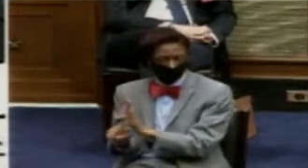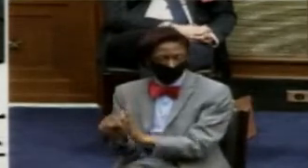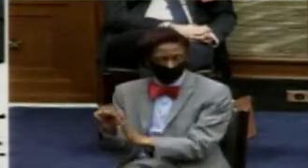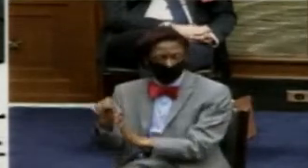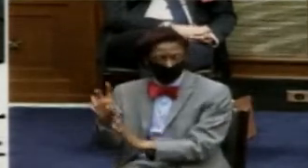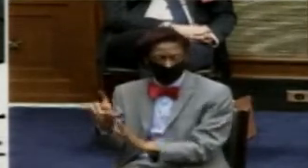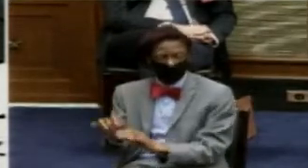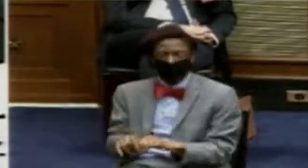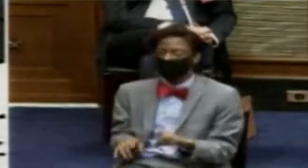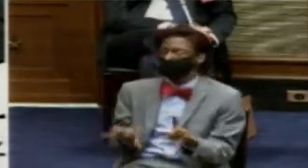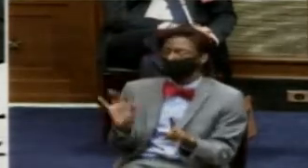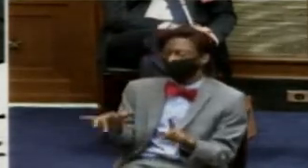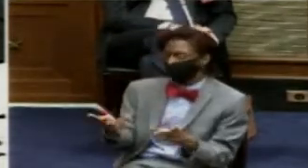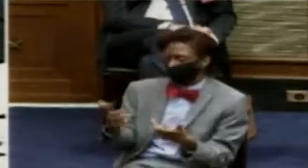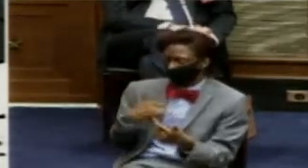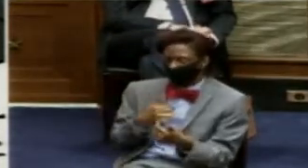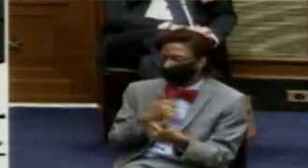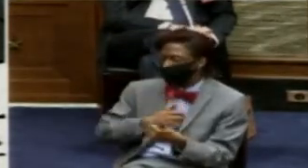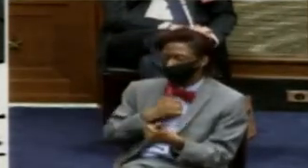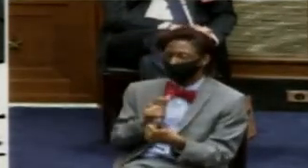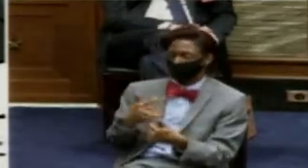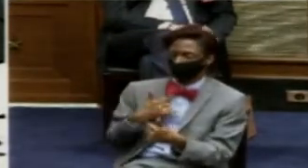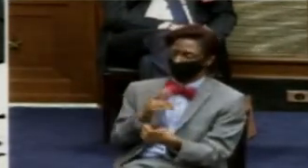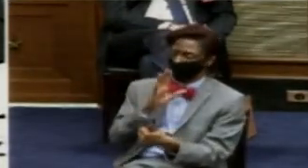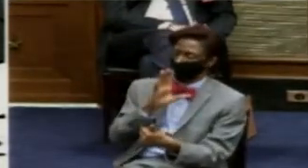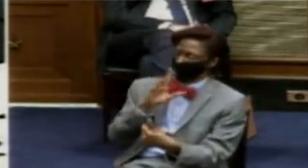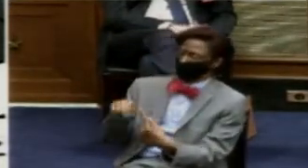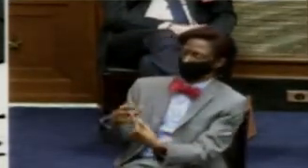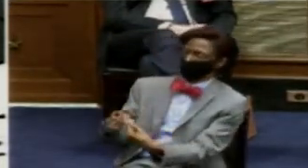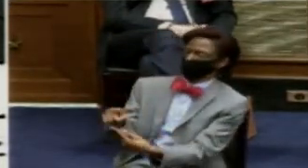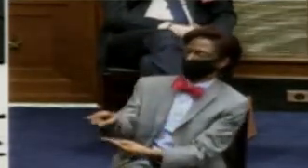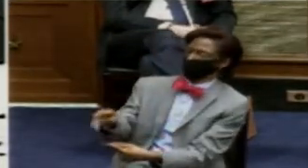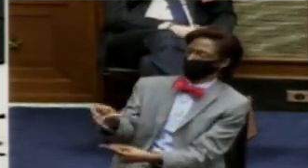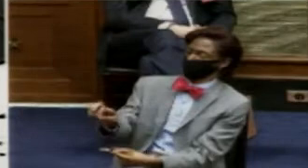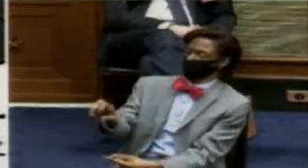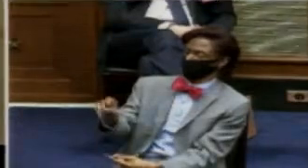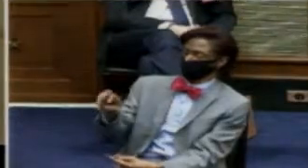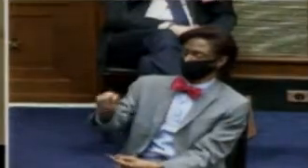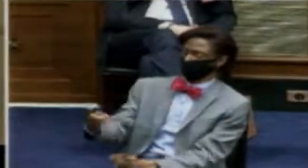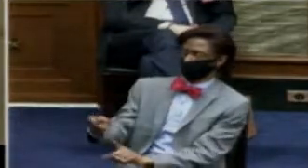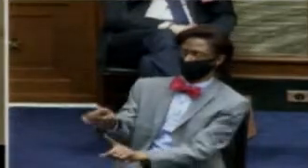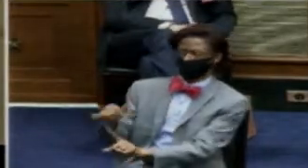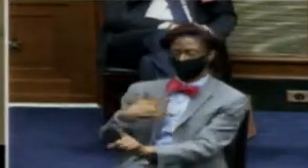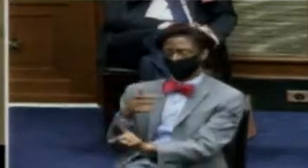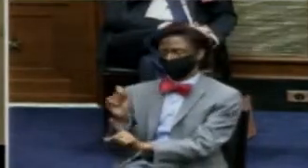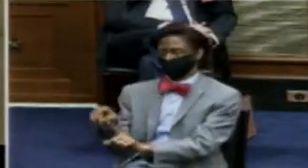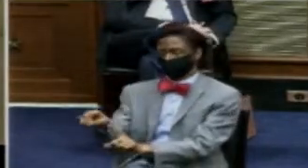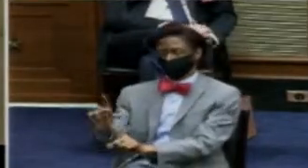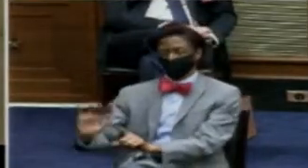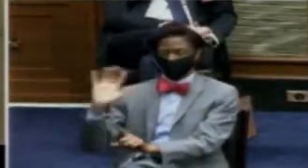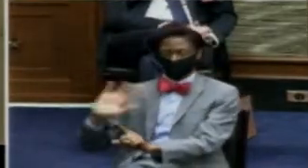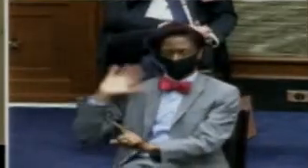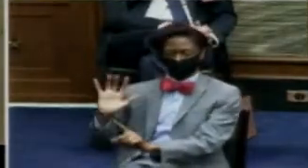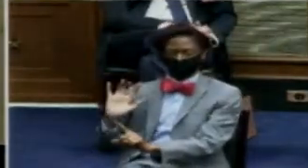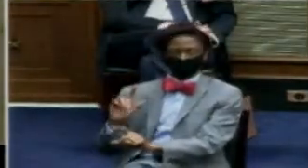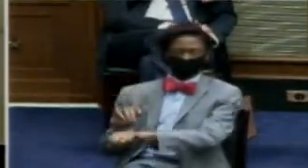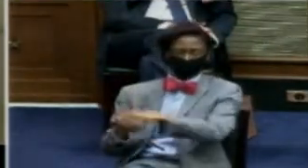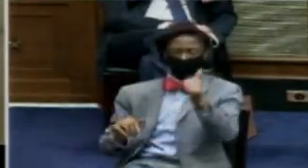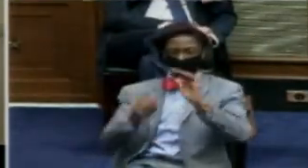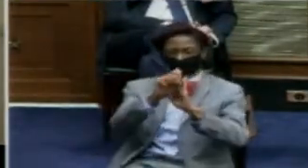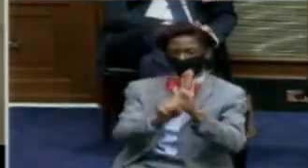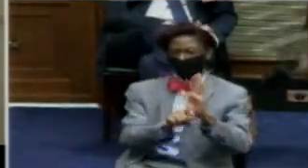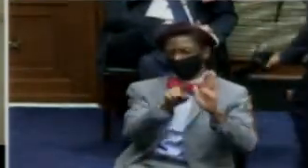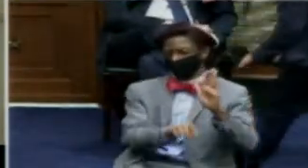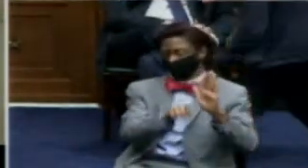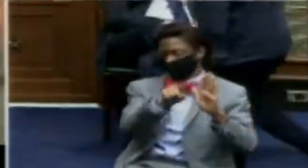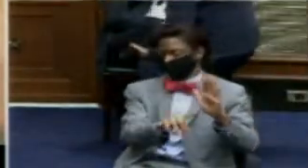my Congress. question again. I'm Let sorry. me go to Mr. Smith. Mr. Smith, let me ask you, in the past, when other states have